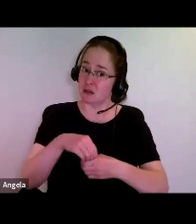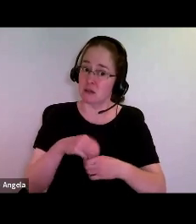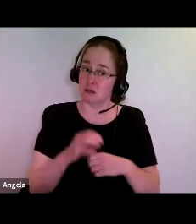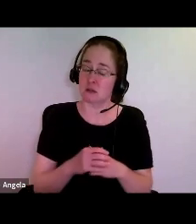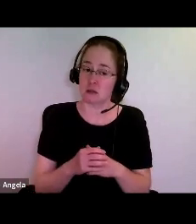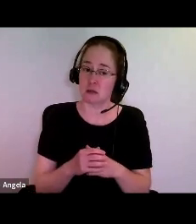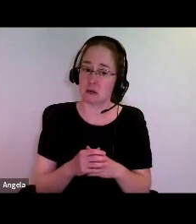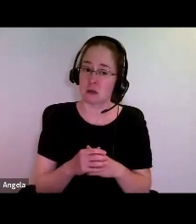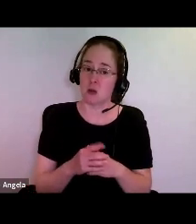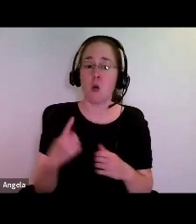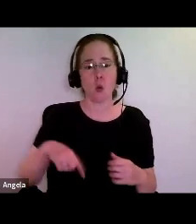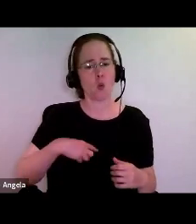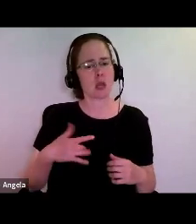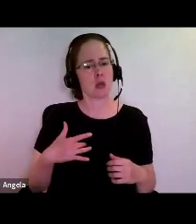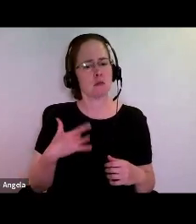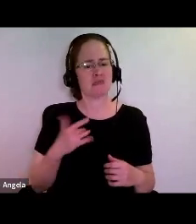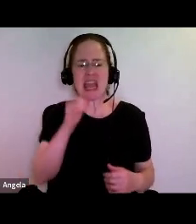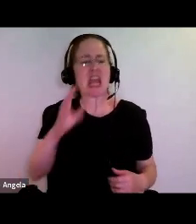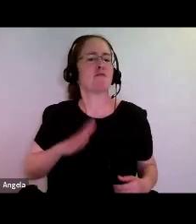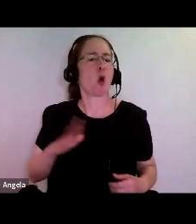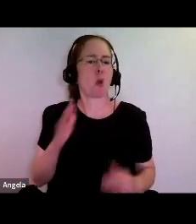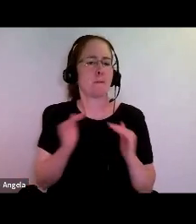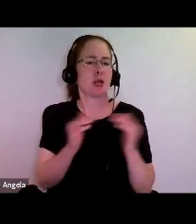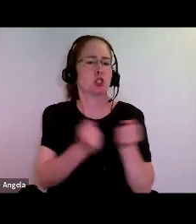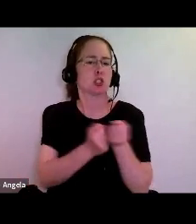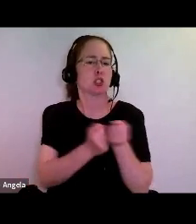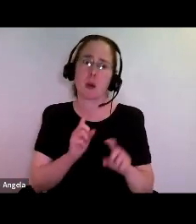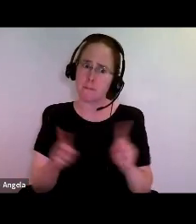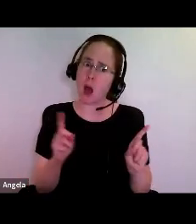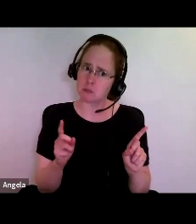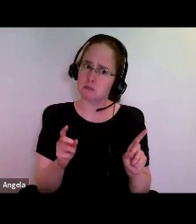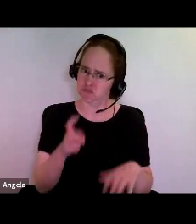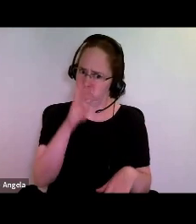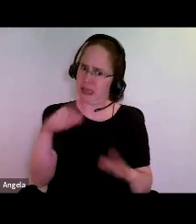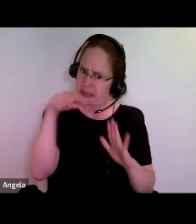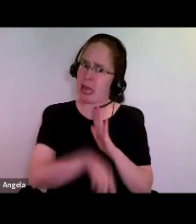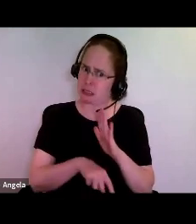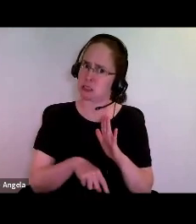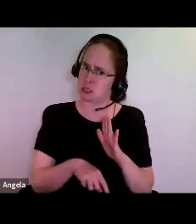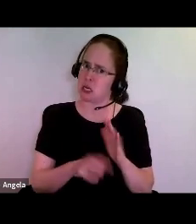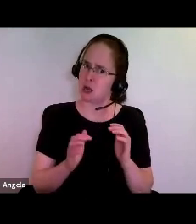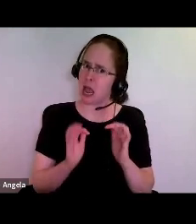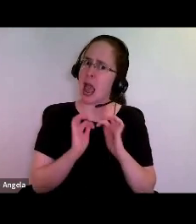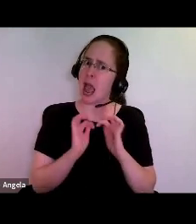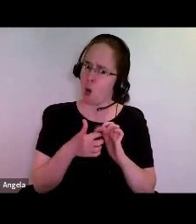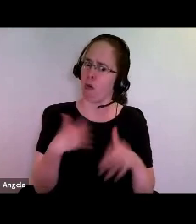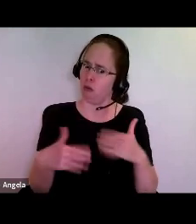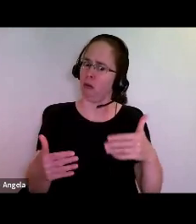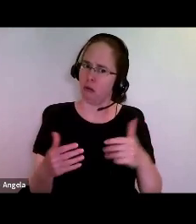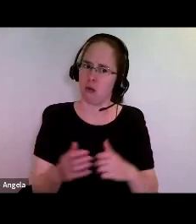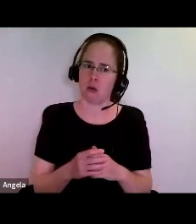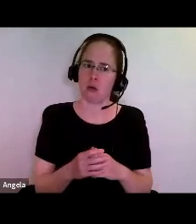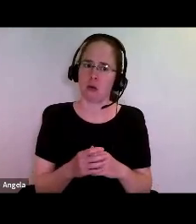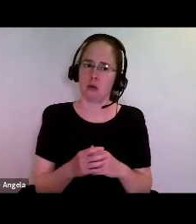we consider ourselves informal peer support, we're pretty intense about how we do it. And it's